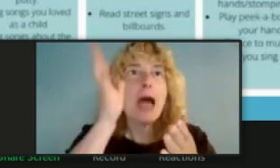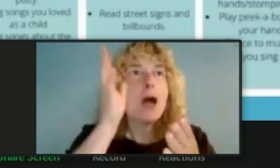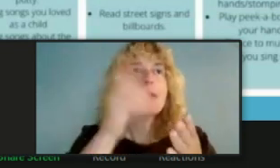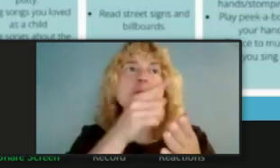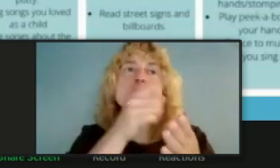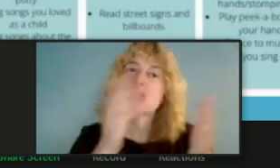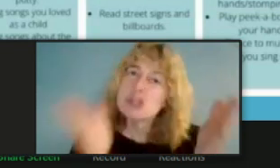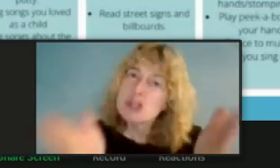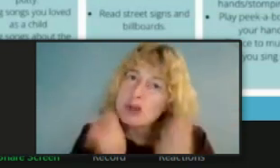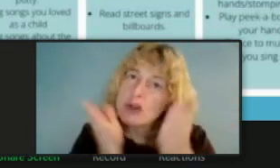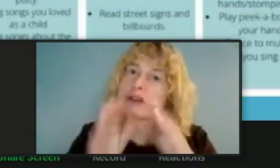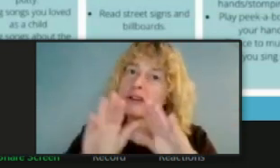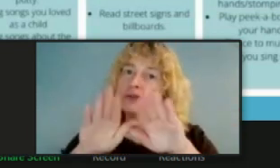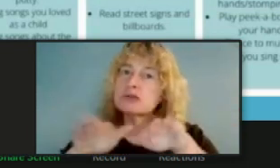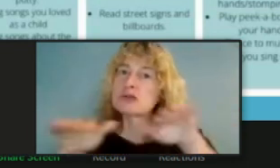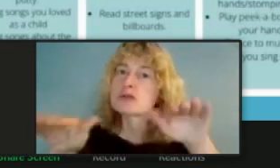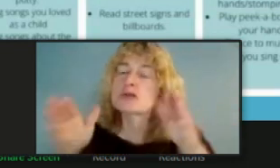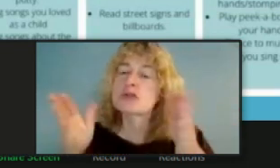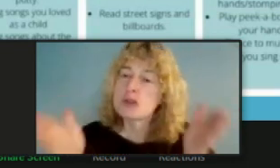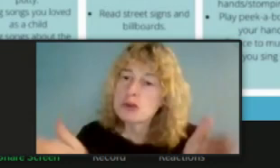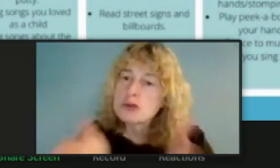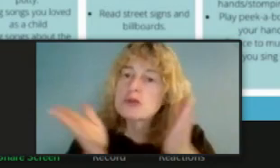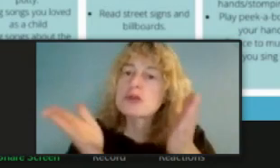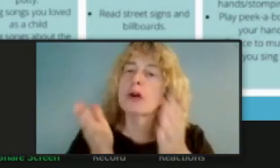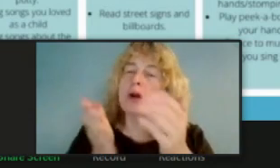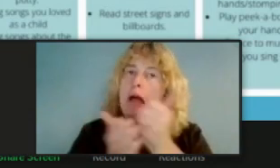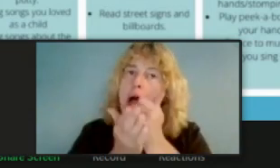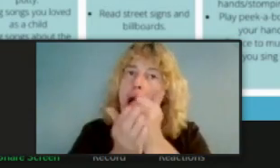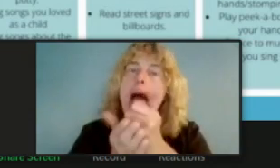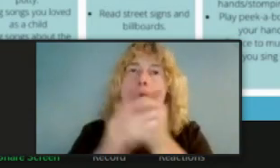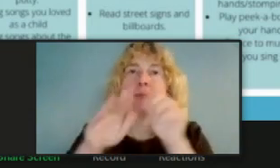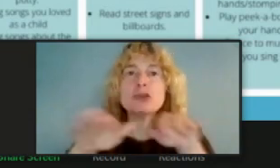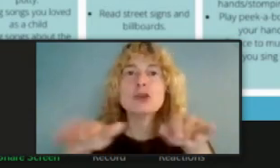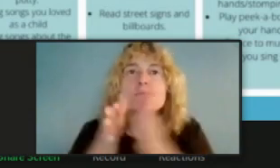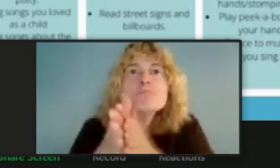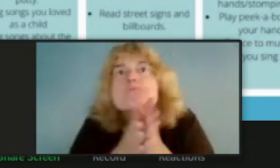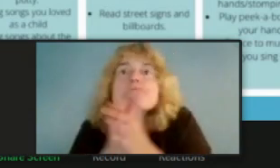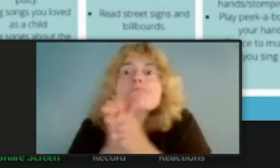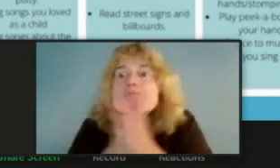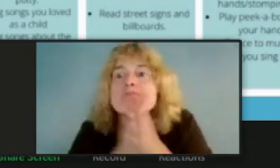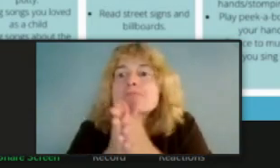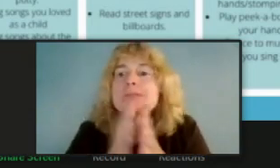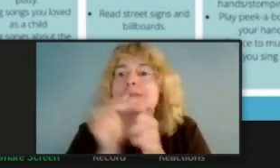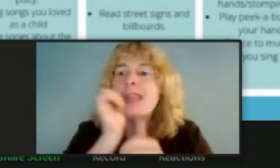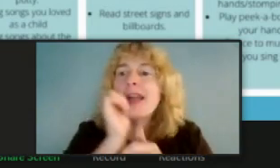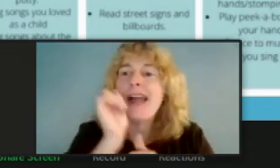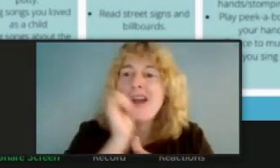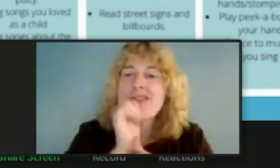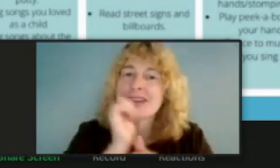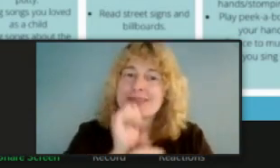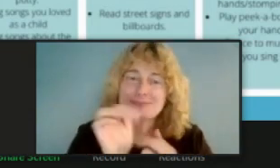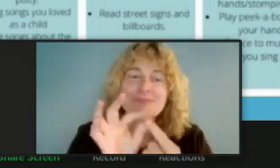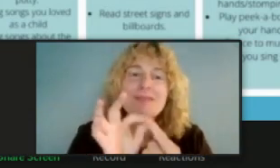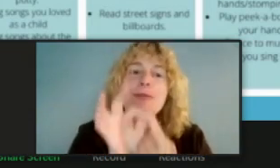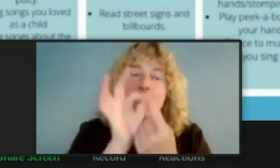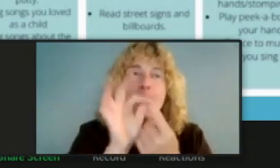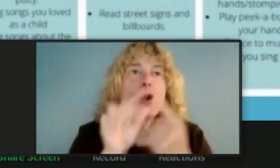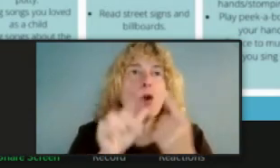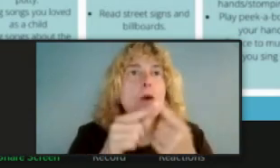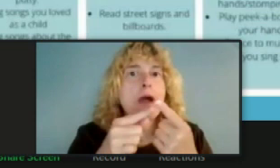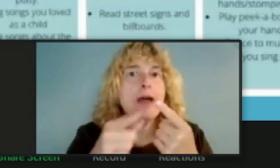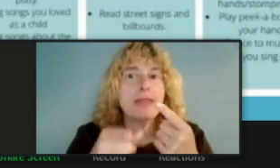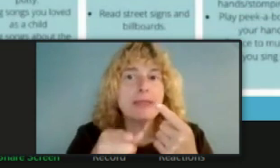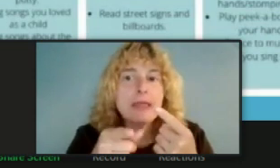encouraging them that helps them motivate them every day, and especially when they're